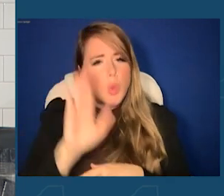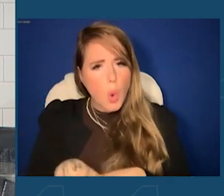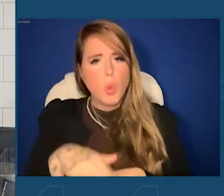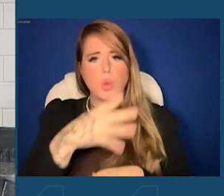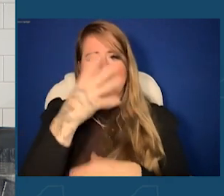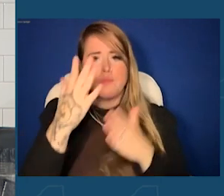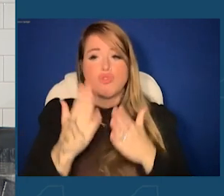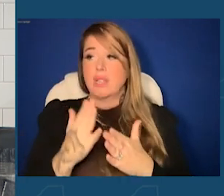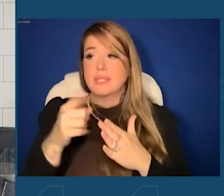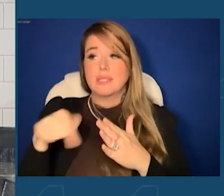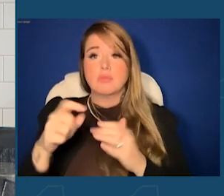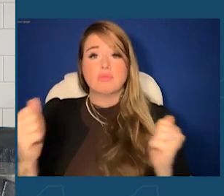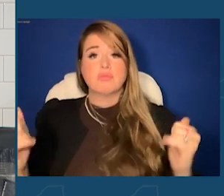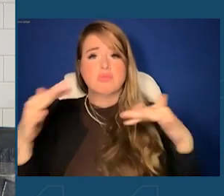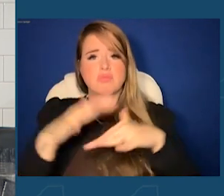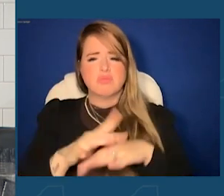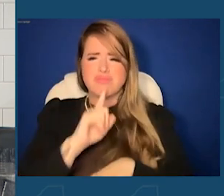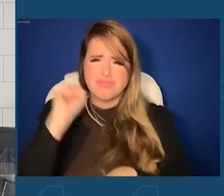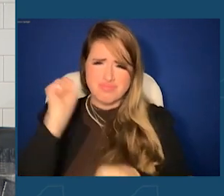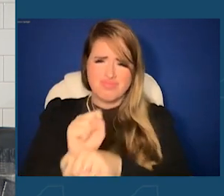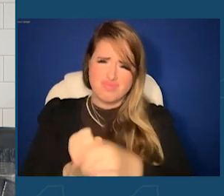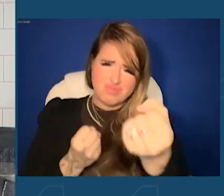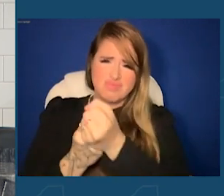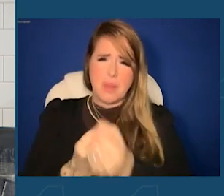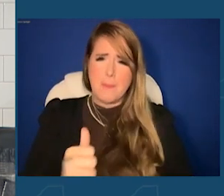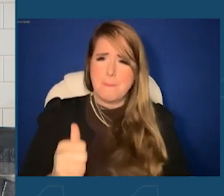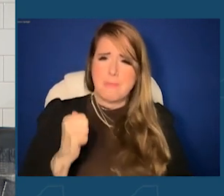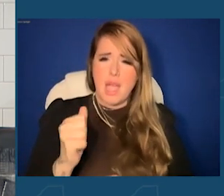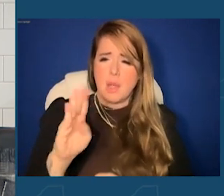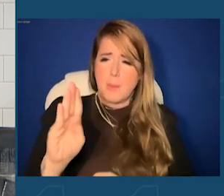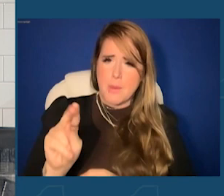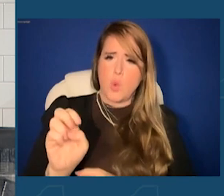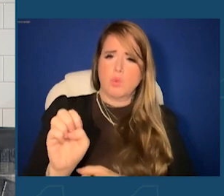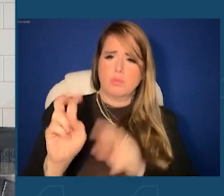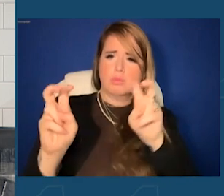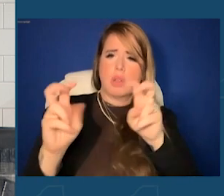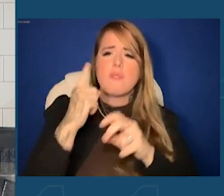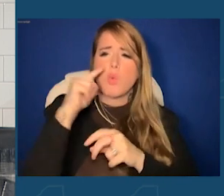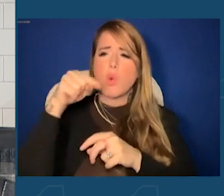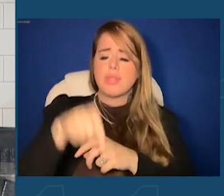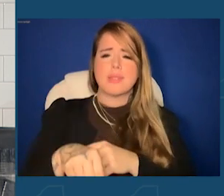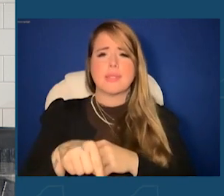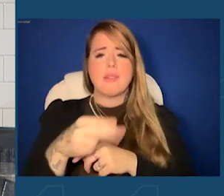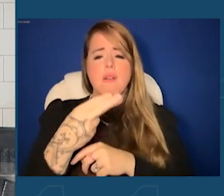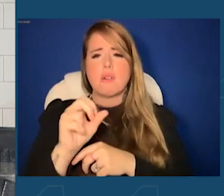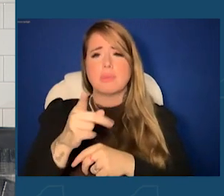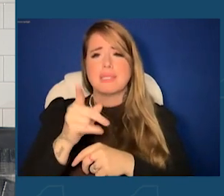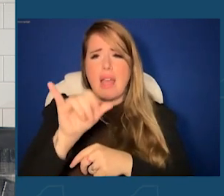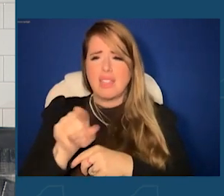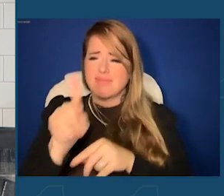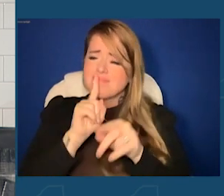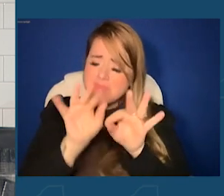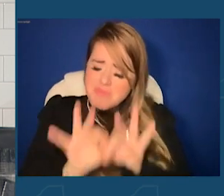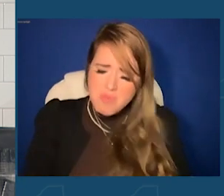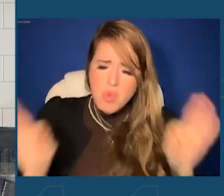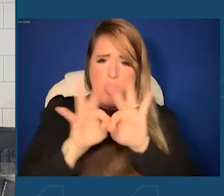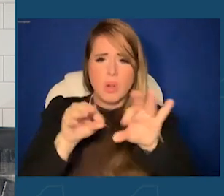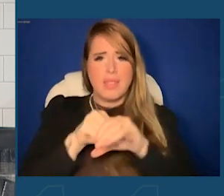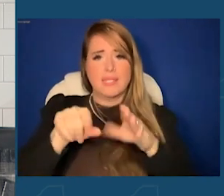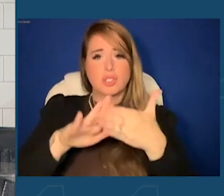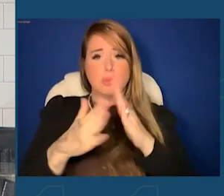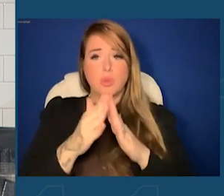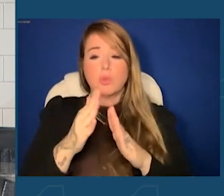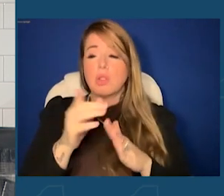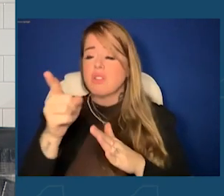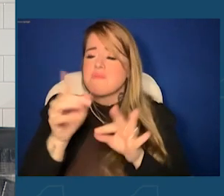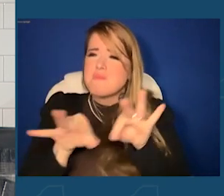the backbone of the hospitality industry. They're essential to the fabric of our communities, but also vital not just to the